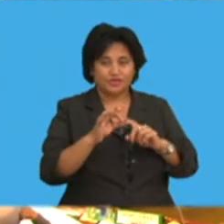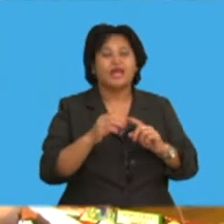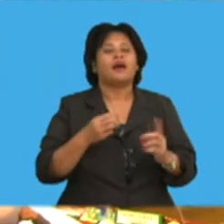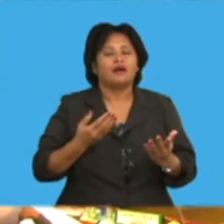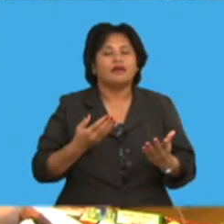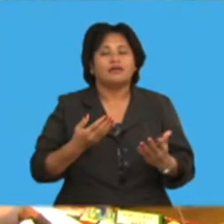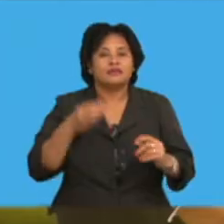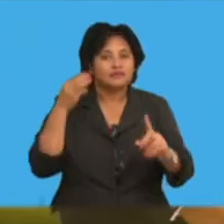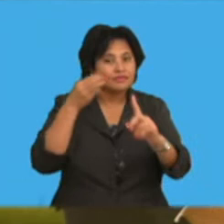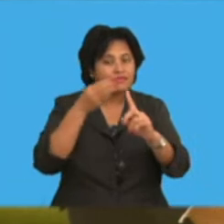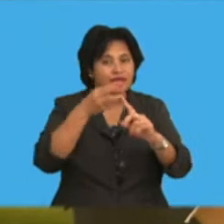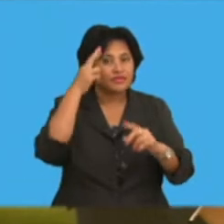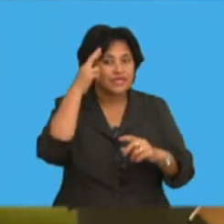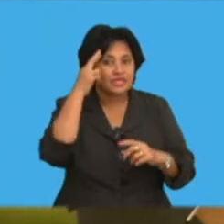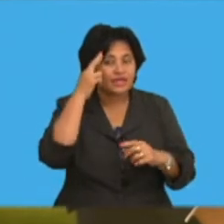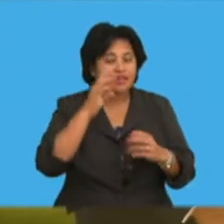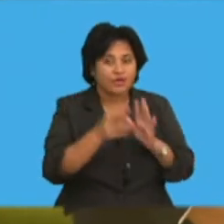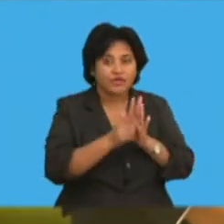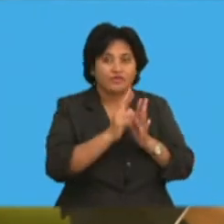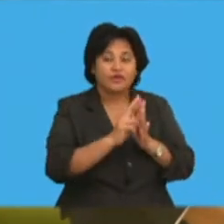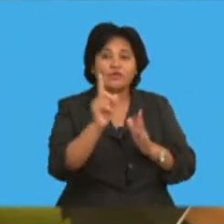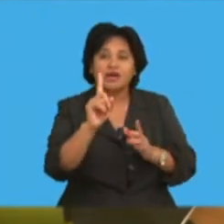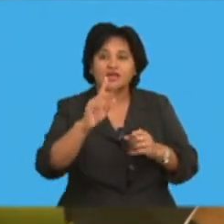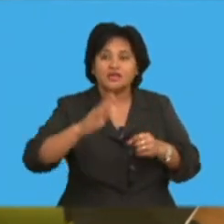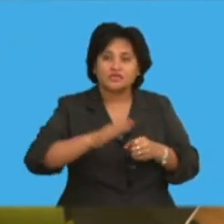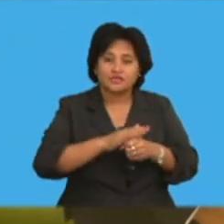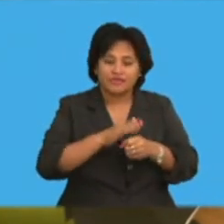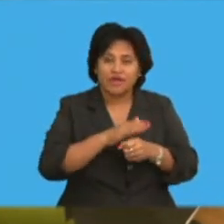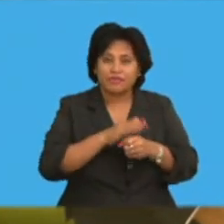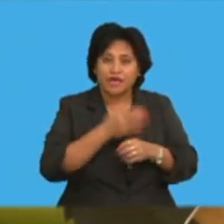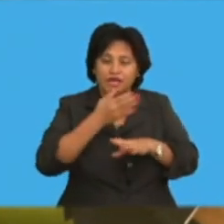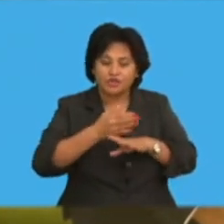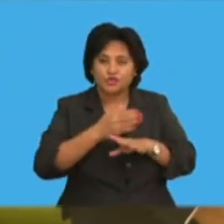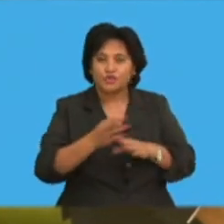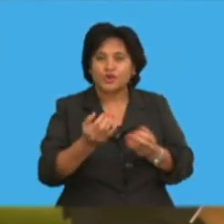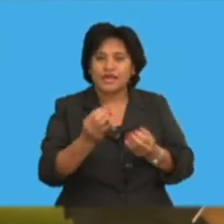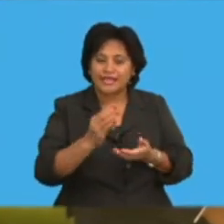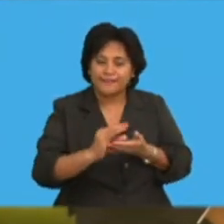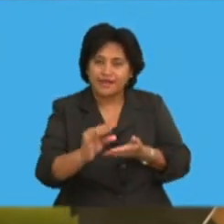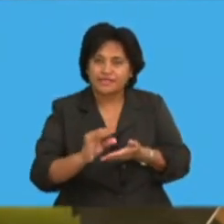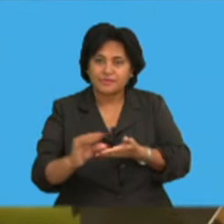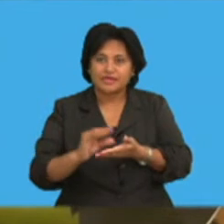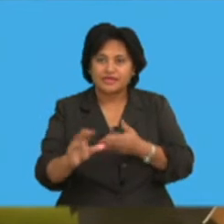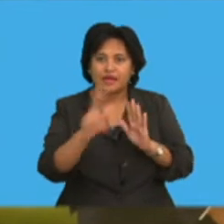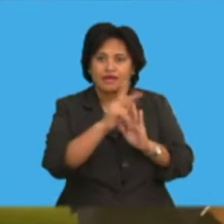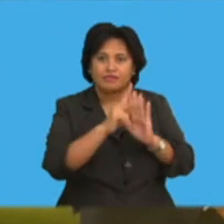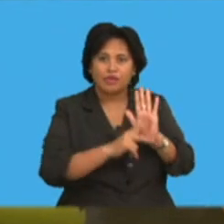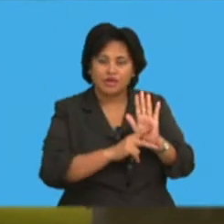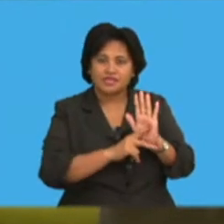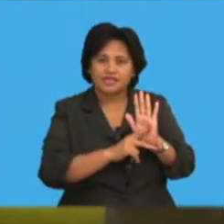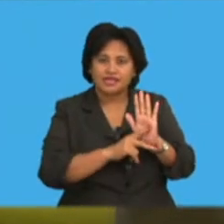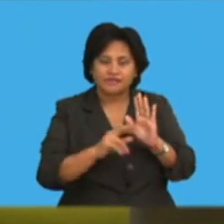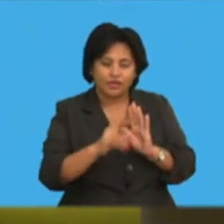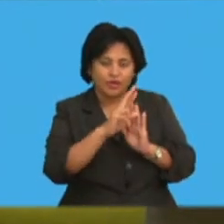Speaker, for the review is to develop a new investment policy and a modern investment law